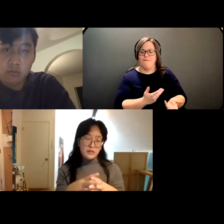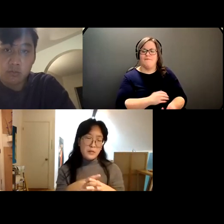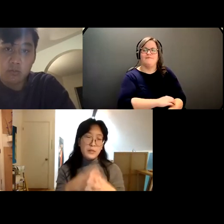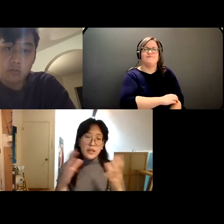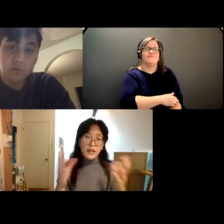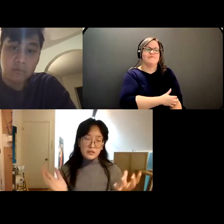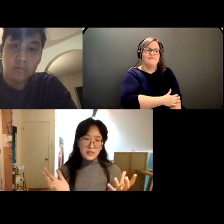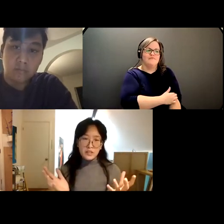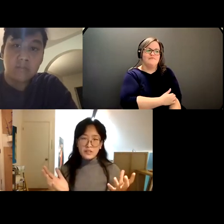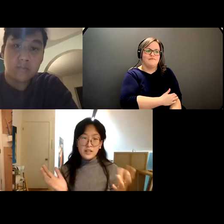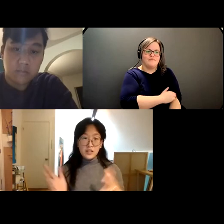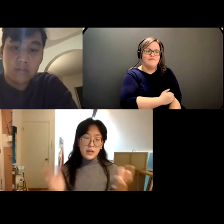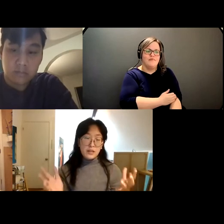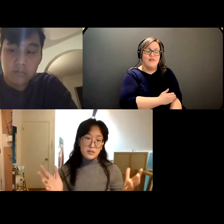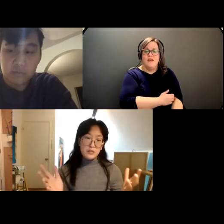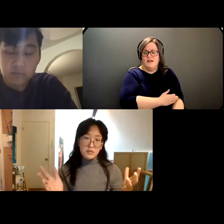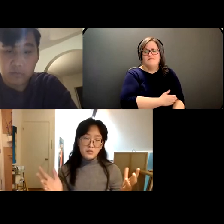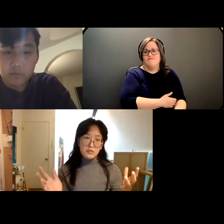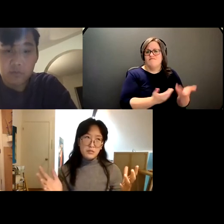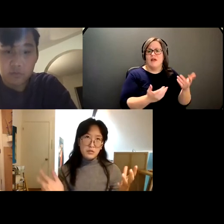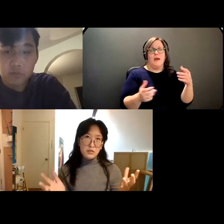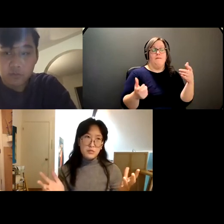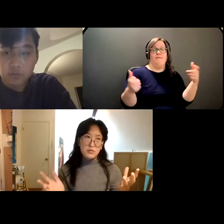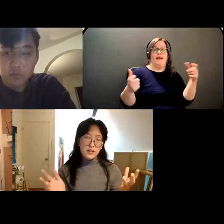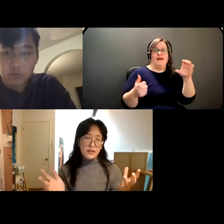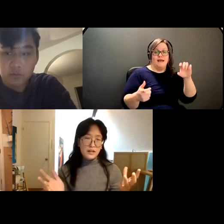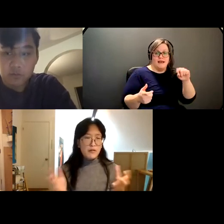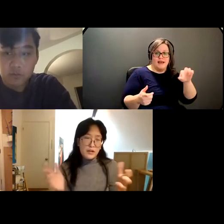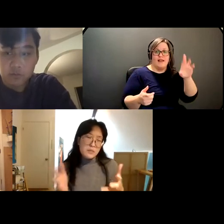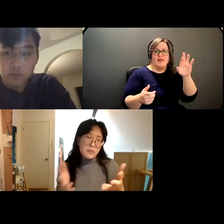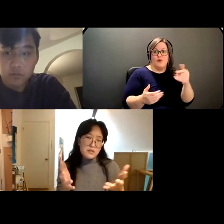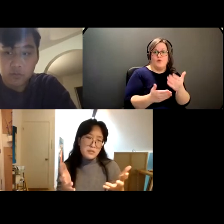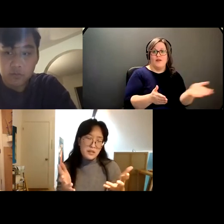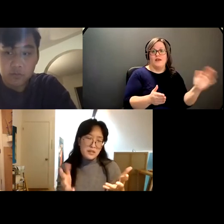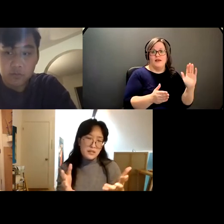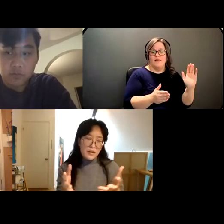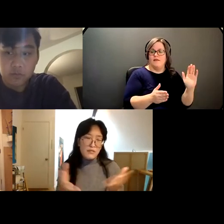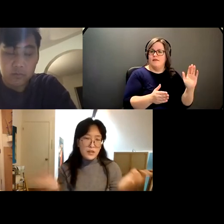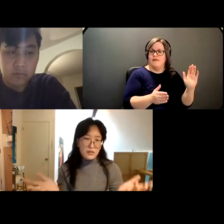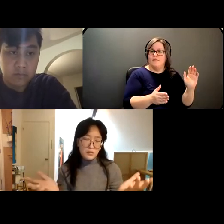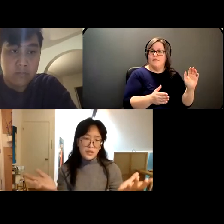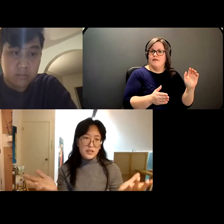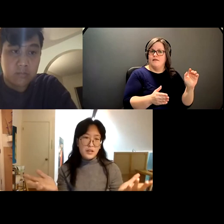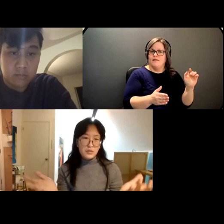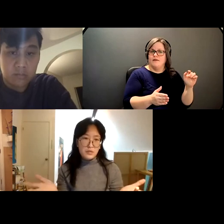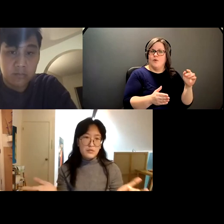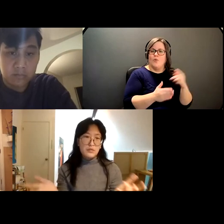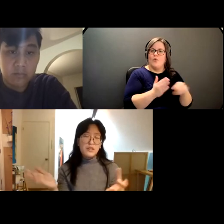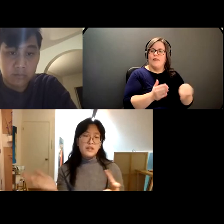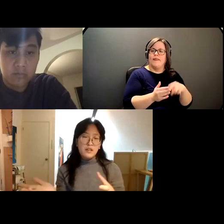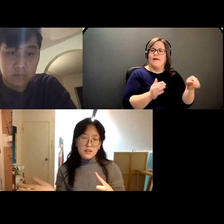what a big gallery expects to do or expects to be a venue when it comes